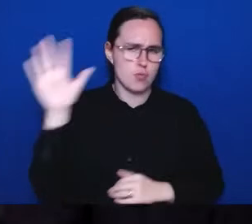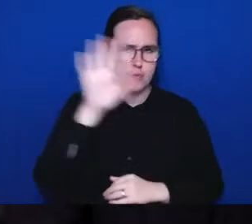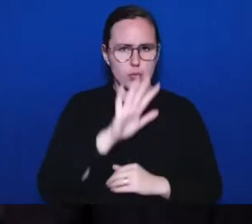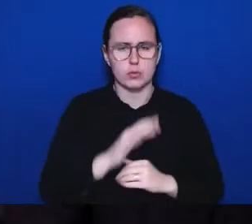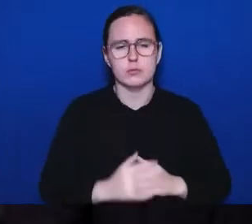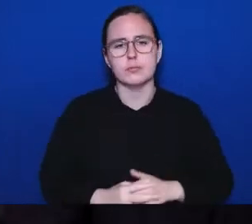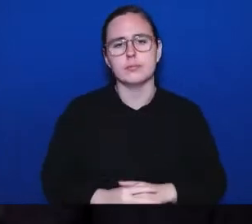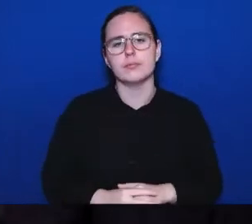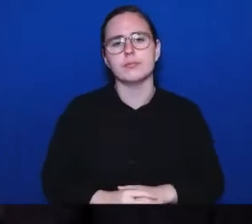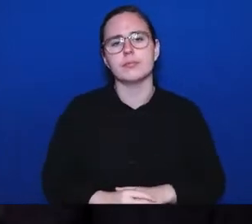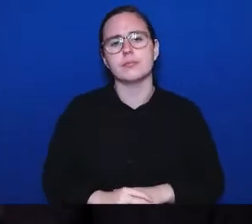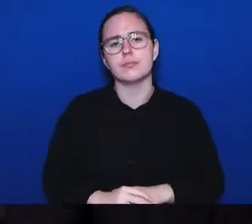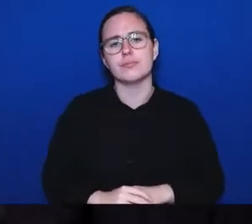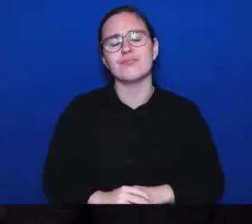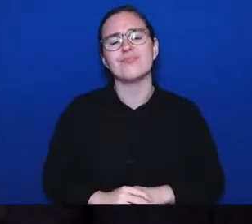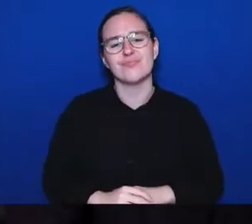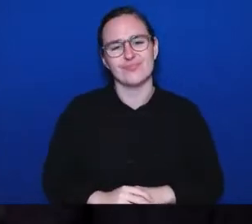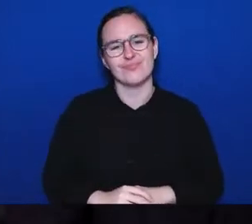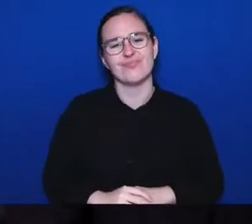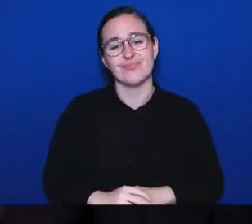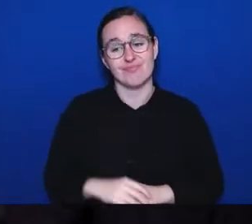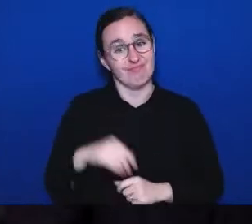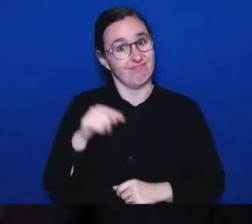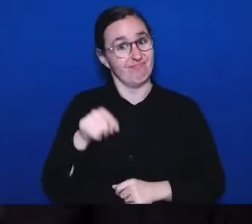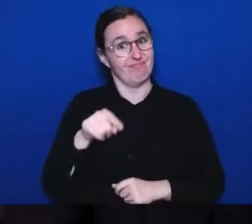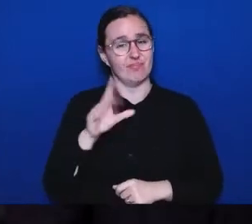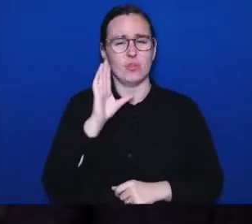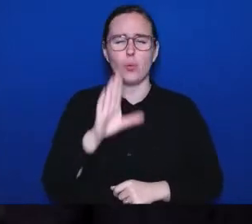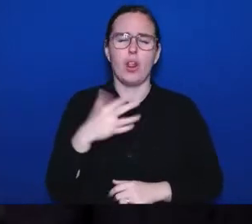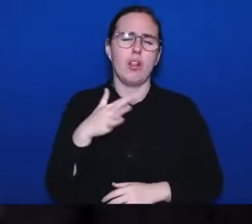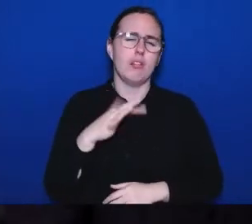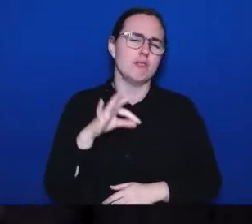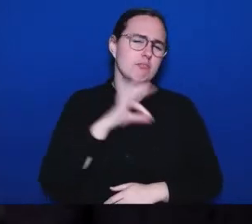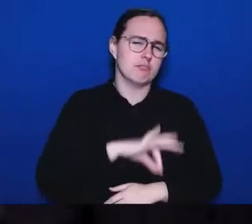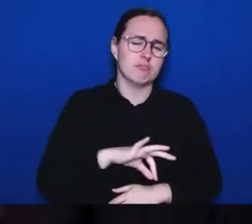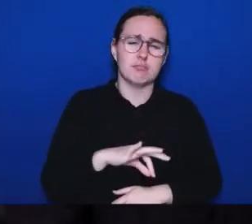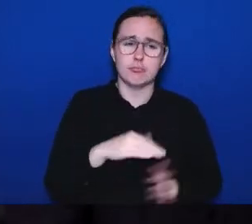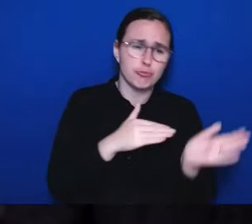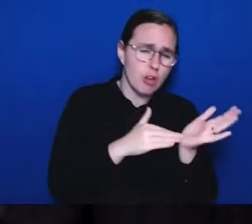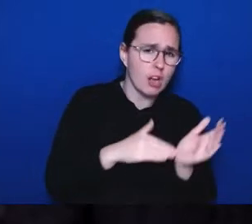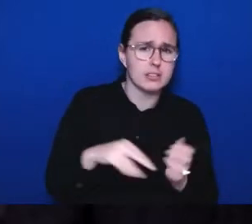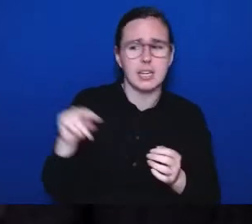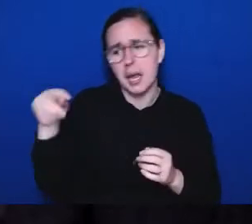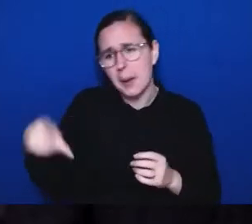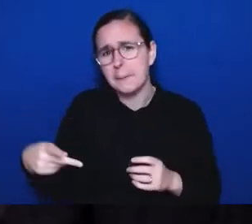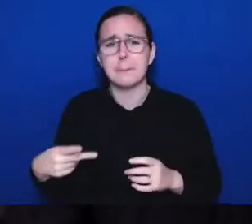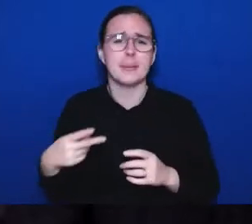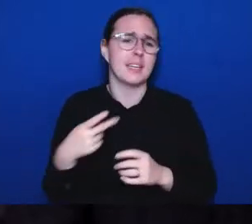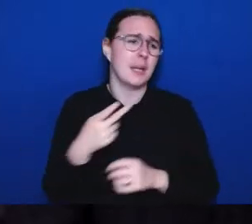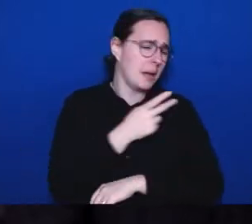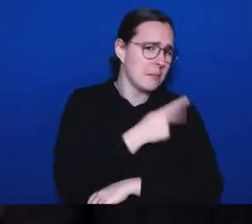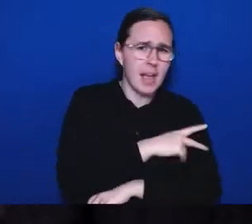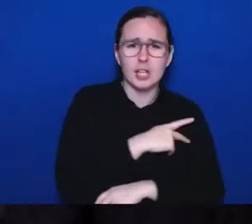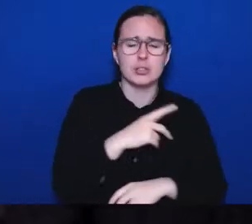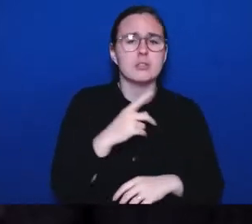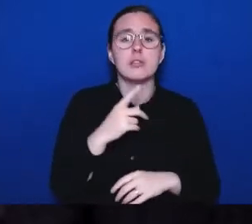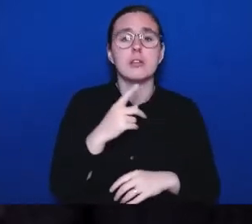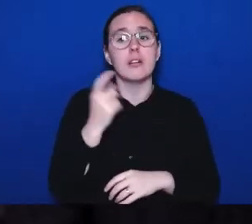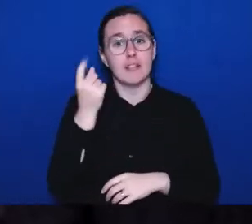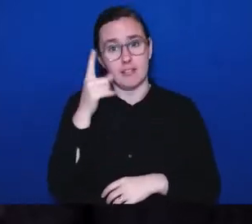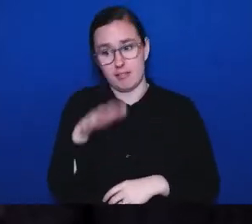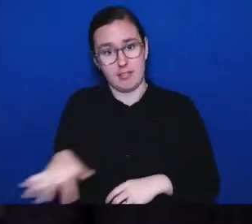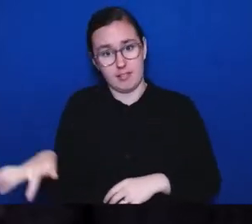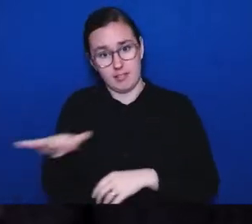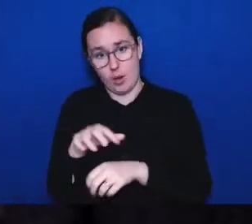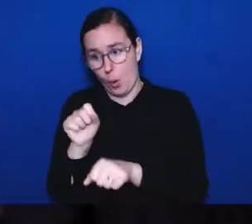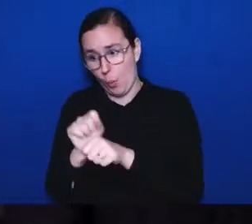nurse practitioners, our colleagues that can work alongside us and within their scope of practice alongside ours. But